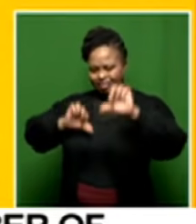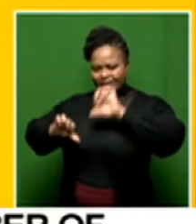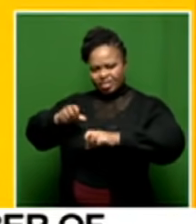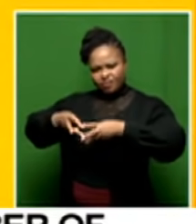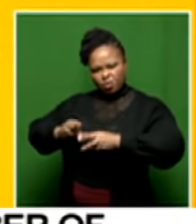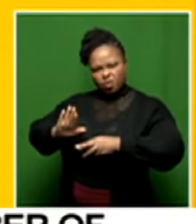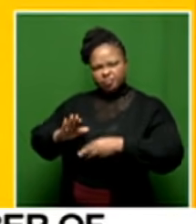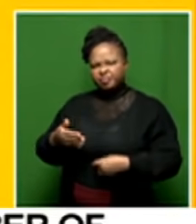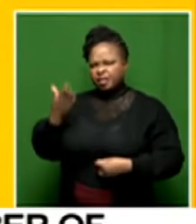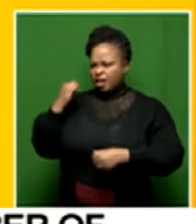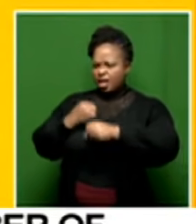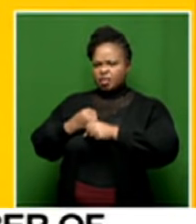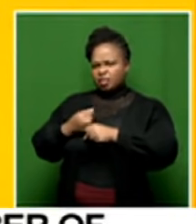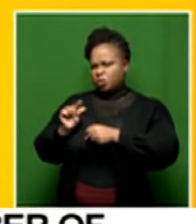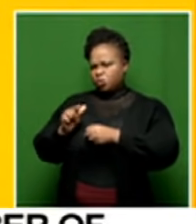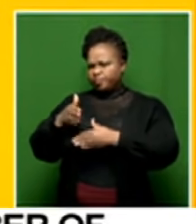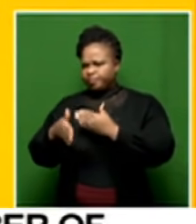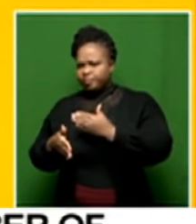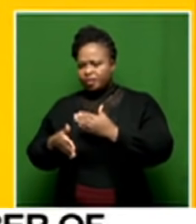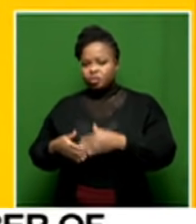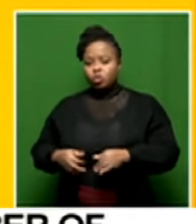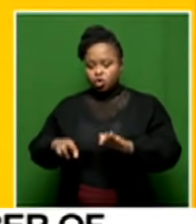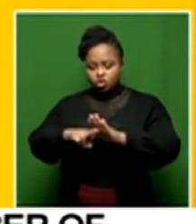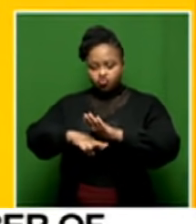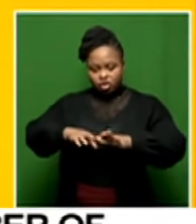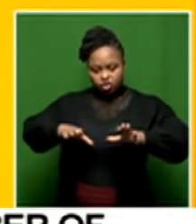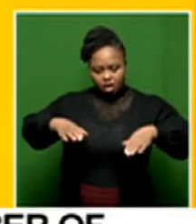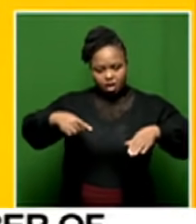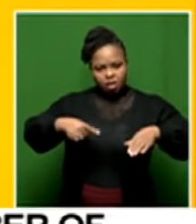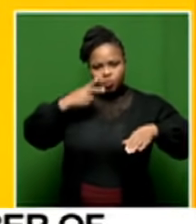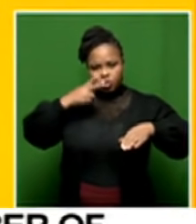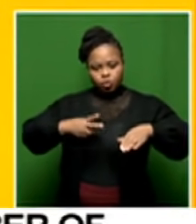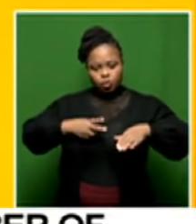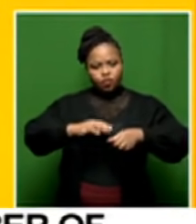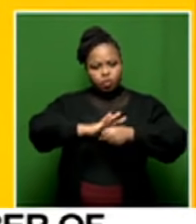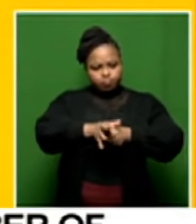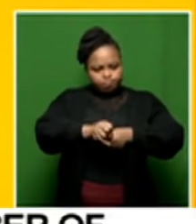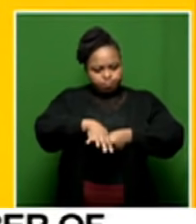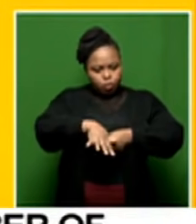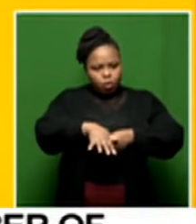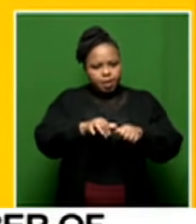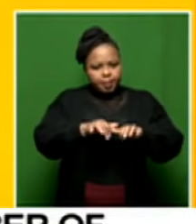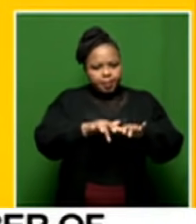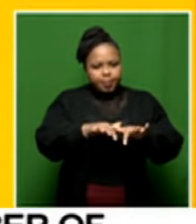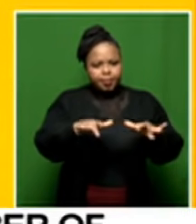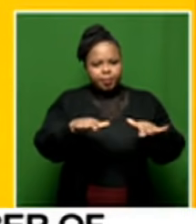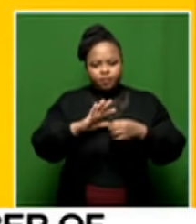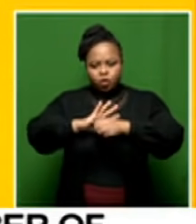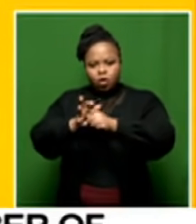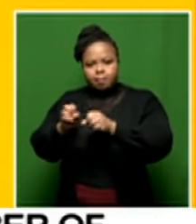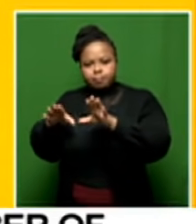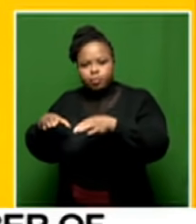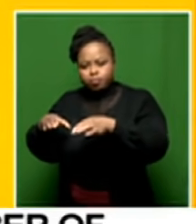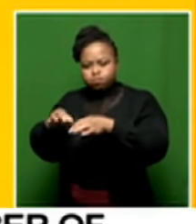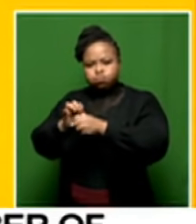saw at the end of last year, we saw more regional, where we saw the waves and the predominant places that we were getting